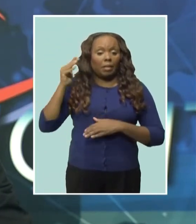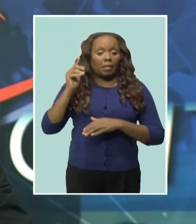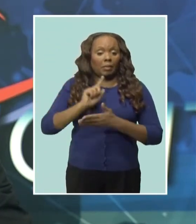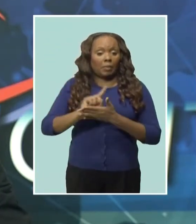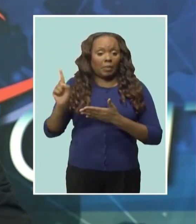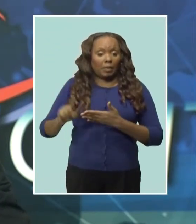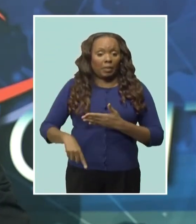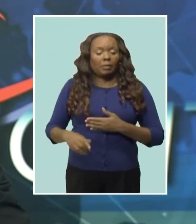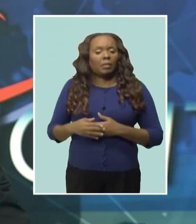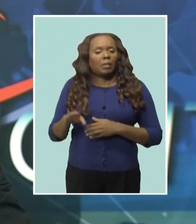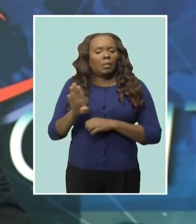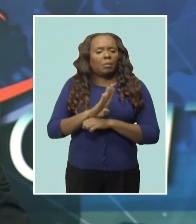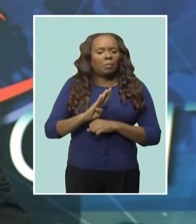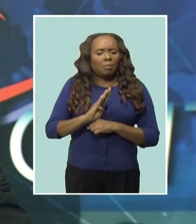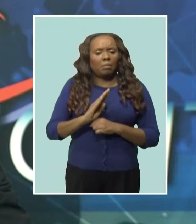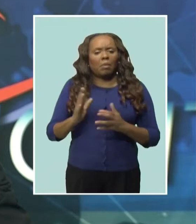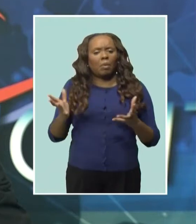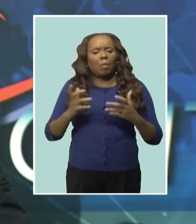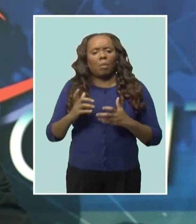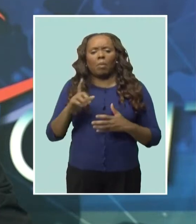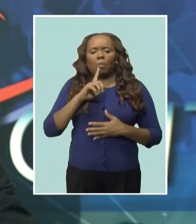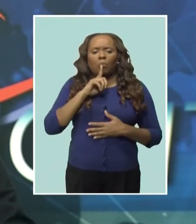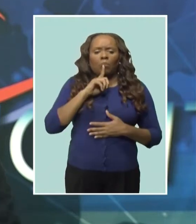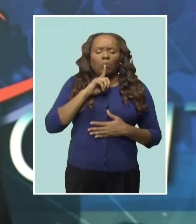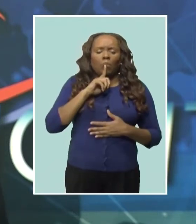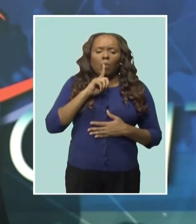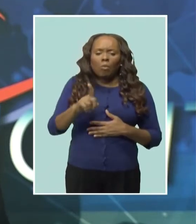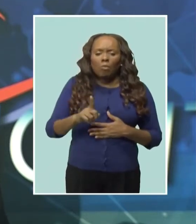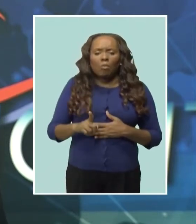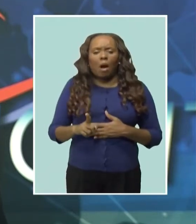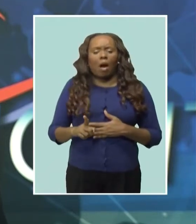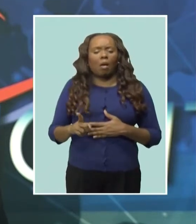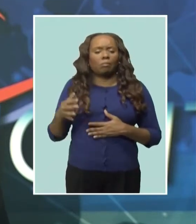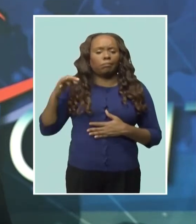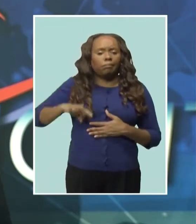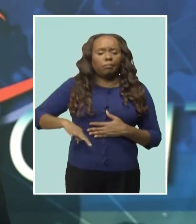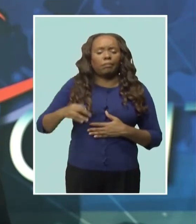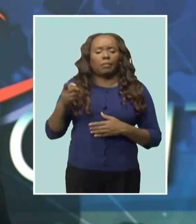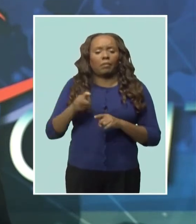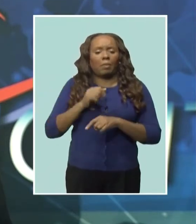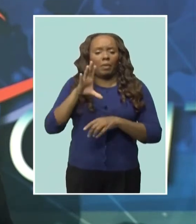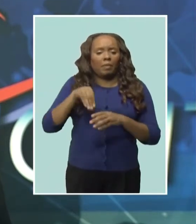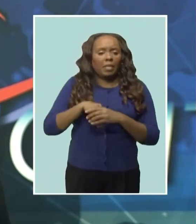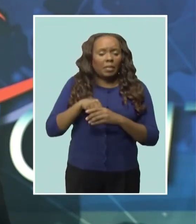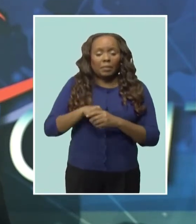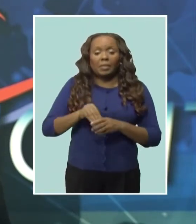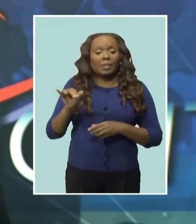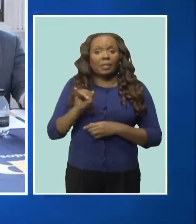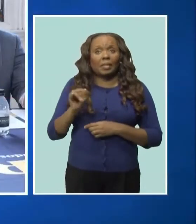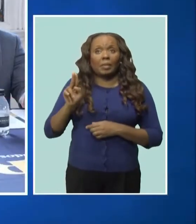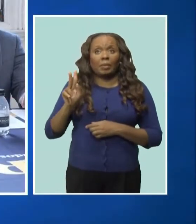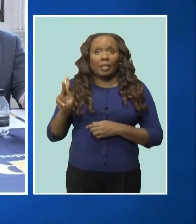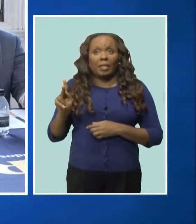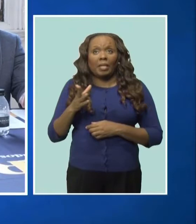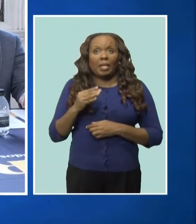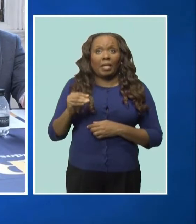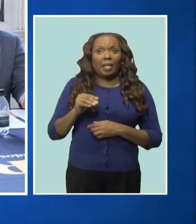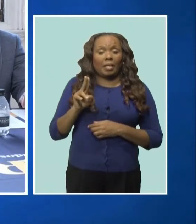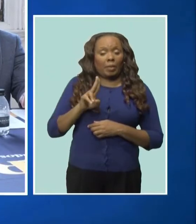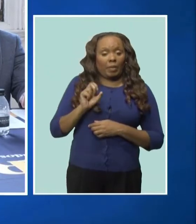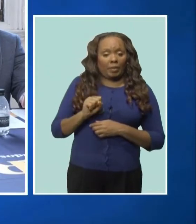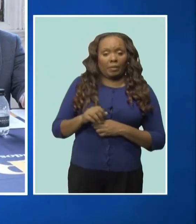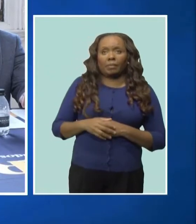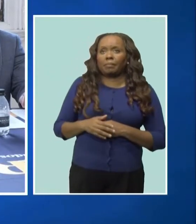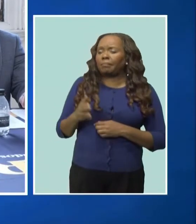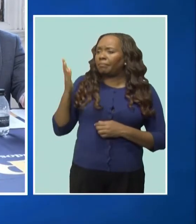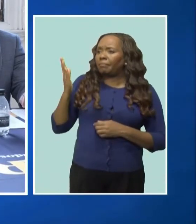to achieve as high a return on investments similar to the UK and the USA. When I speak of investment, I'm not talking